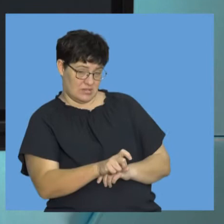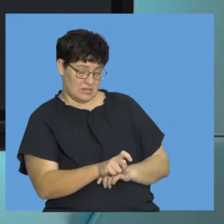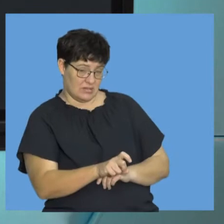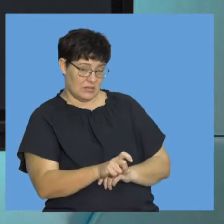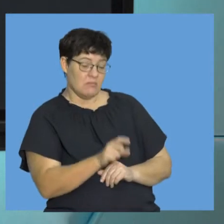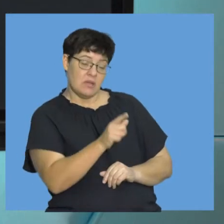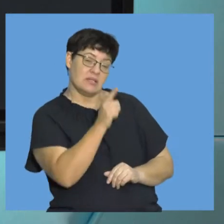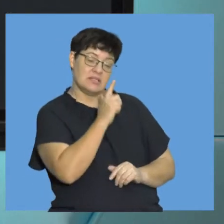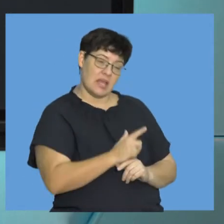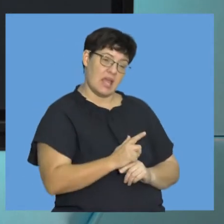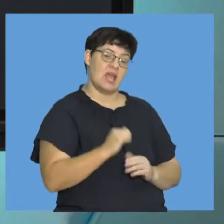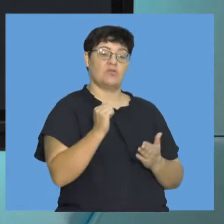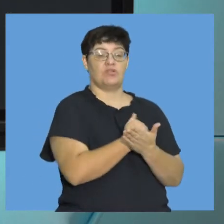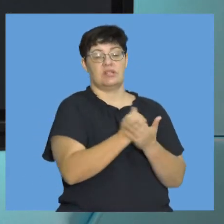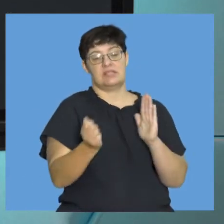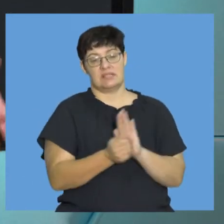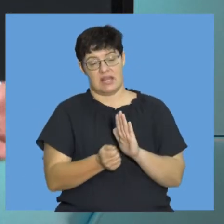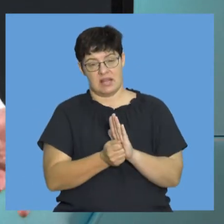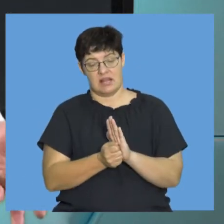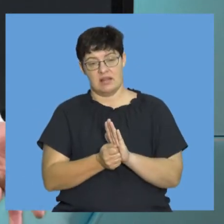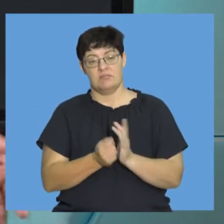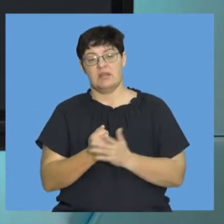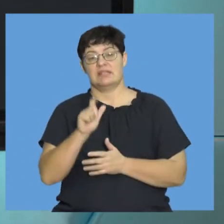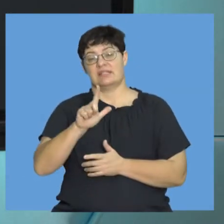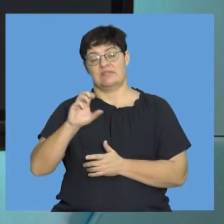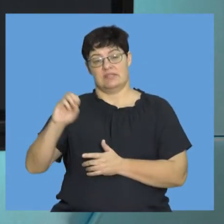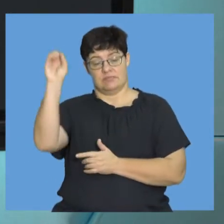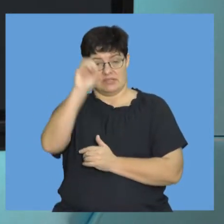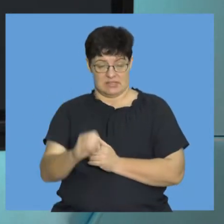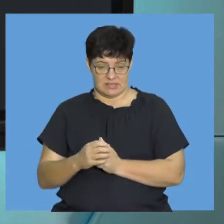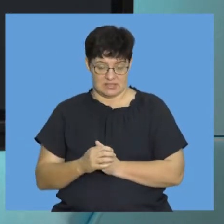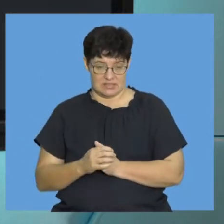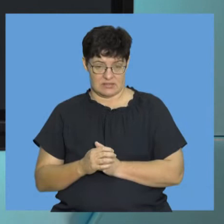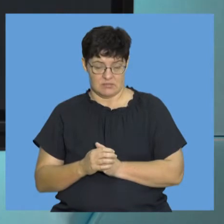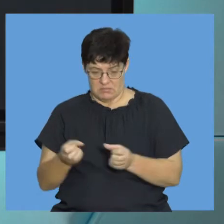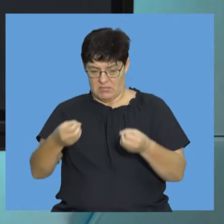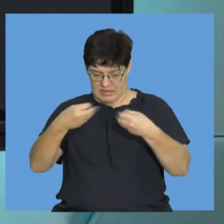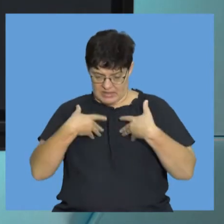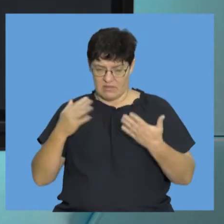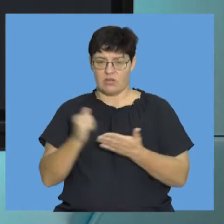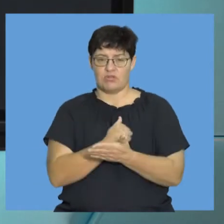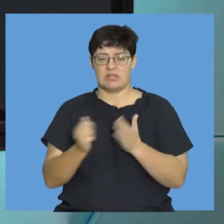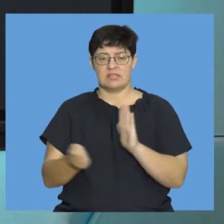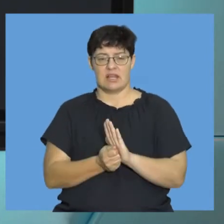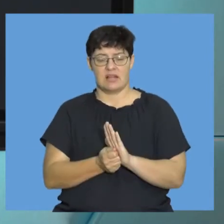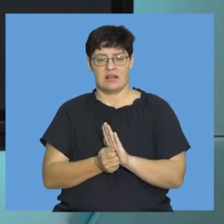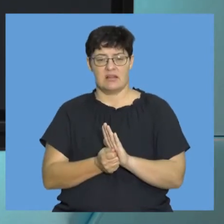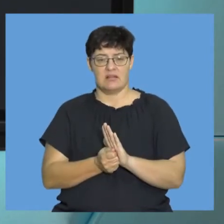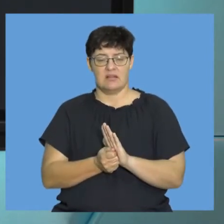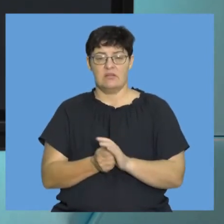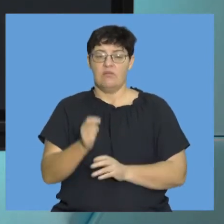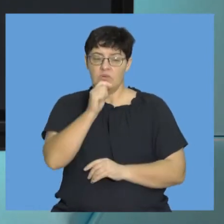said credit sales constitutes 70% and they only give you the credit sale, you'll have to use